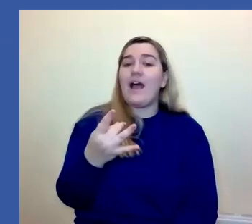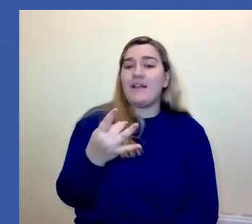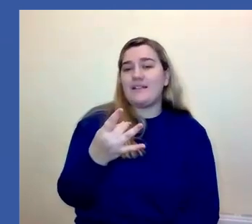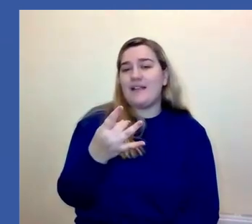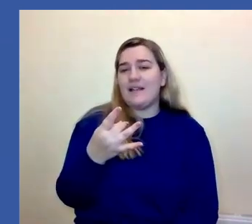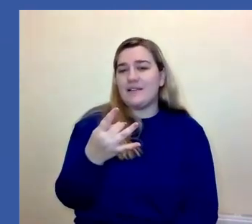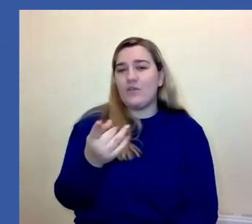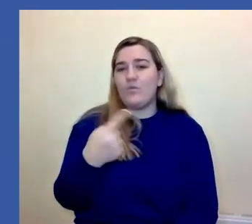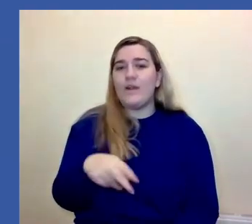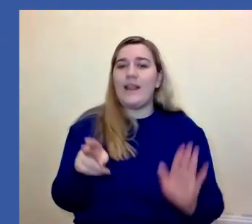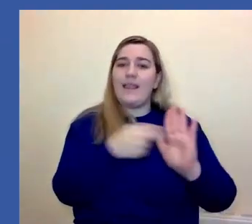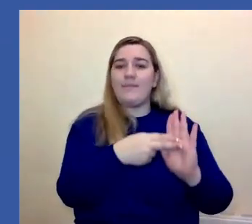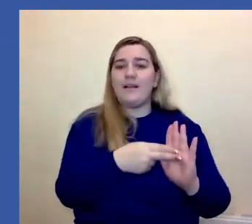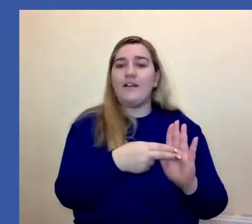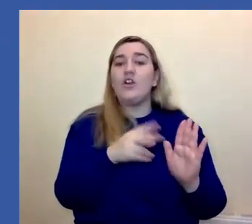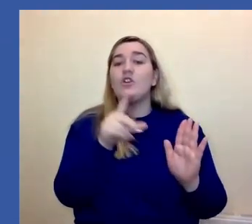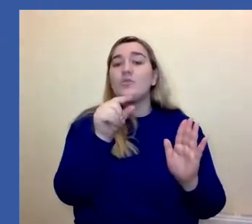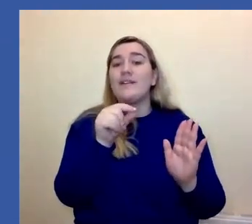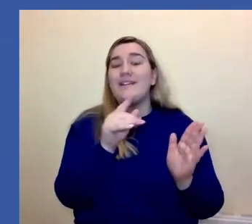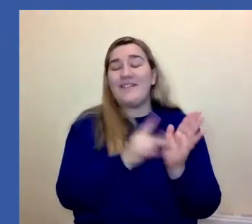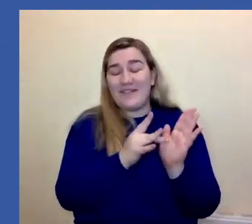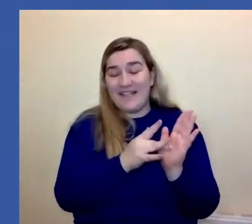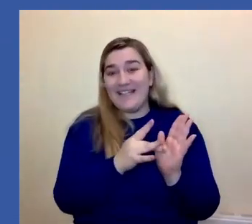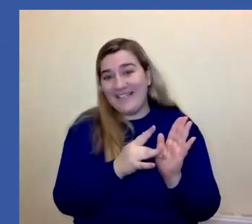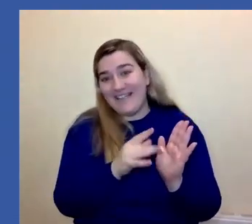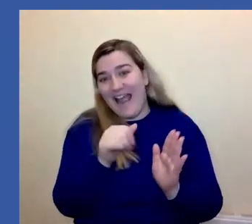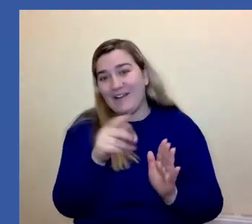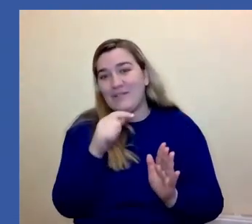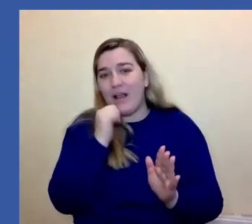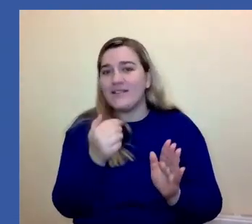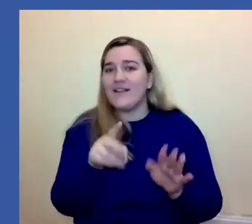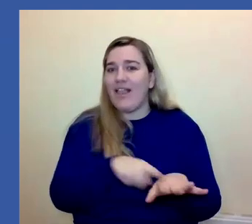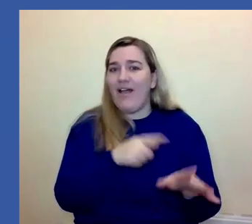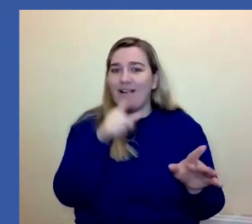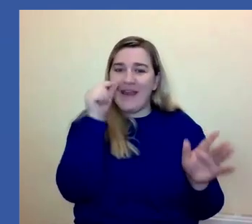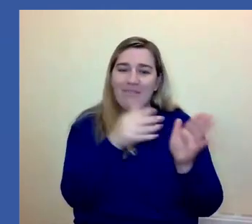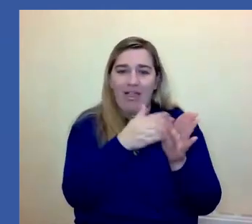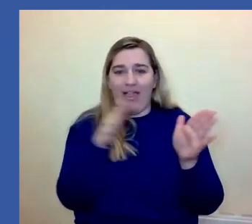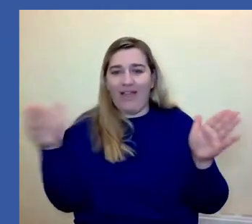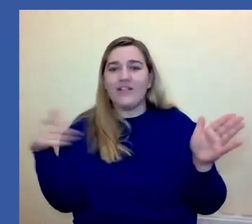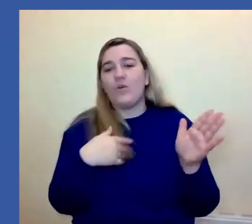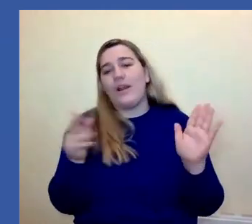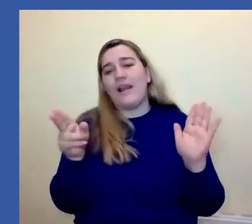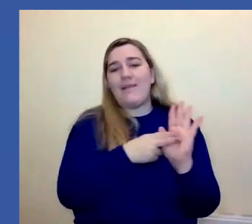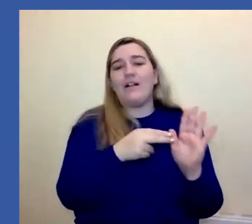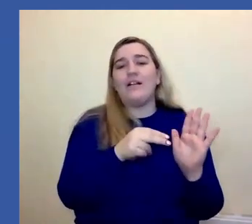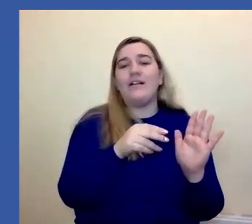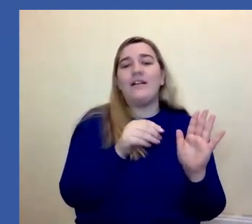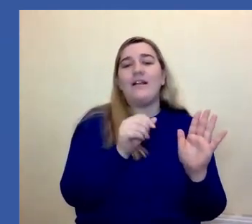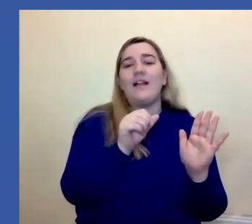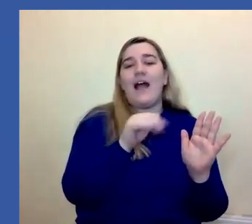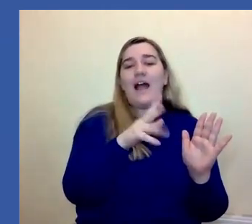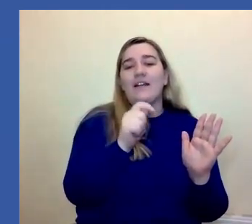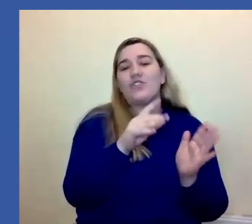Act the 2015 Act because it's far too long. So as both Anya and Derval have said, there's a great need, and all of